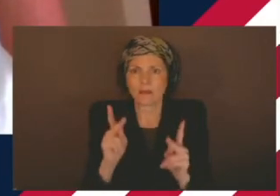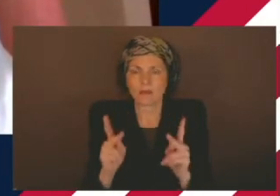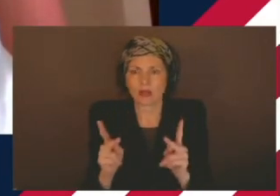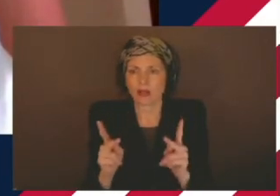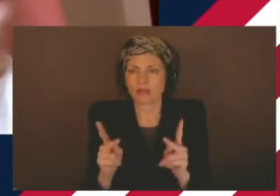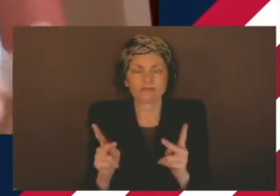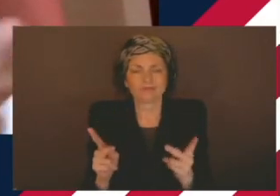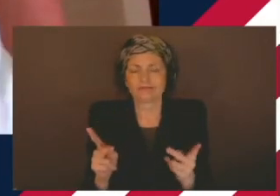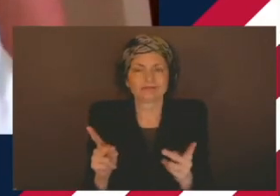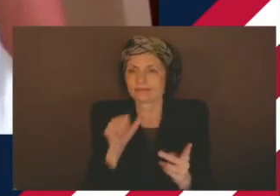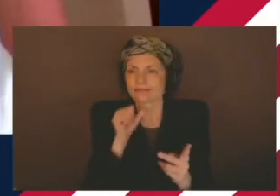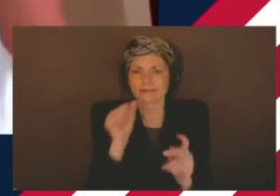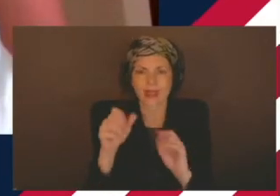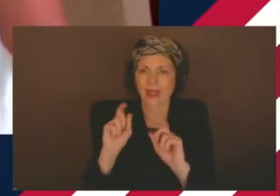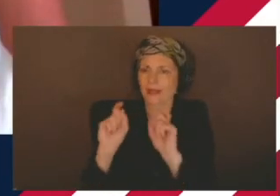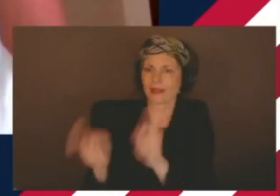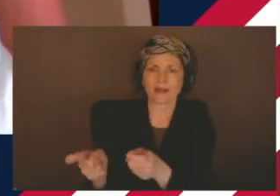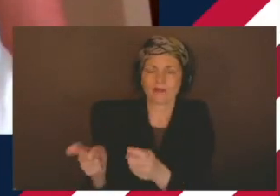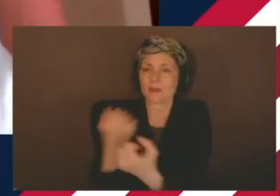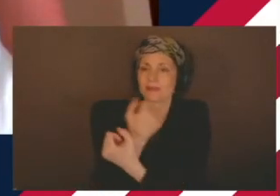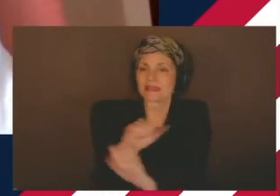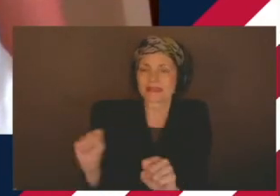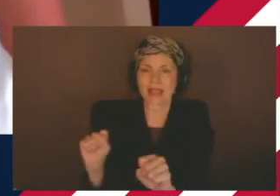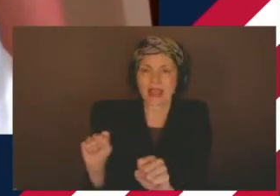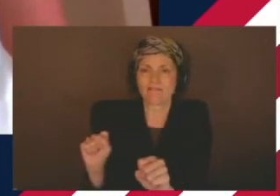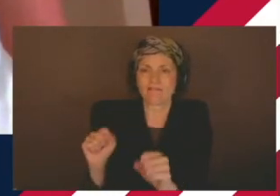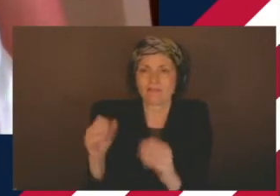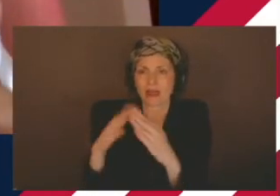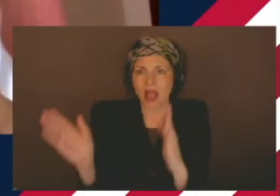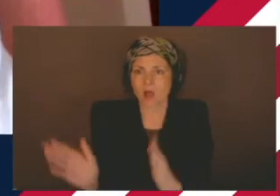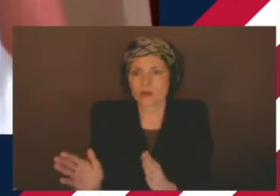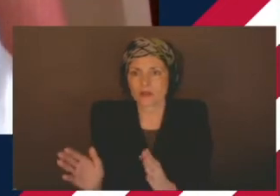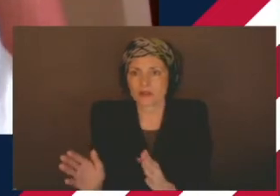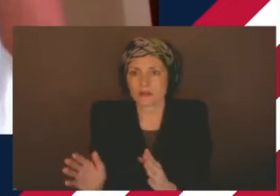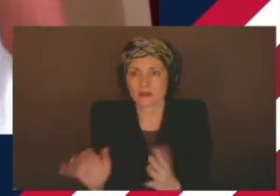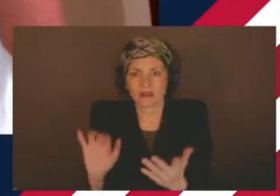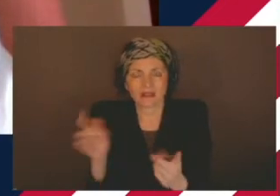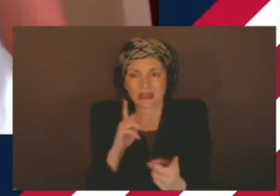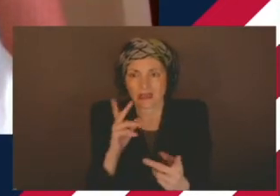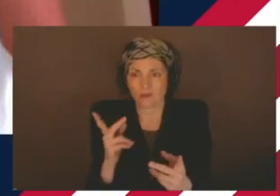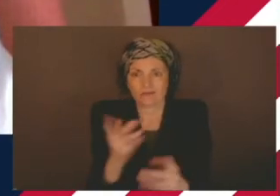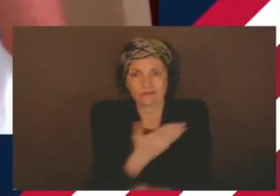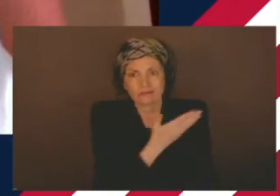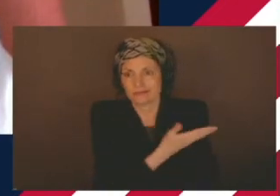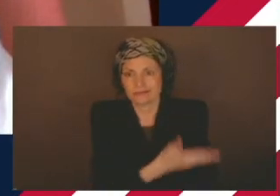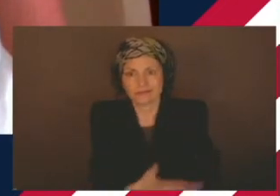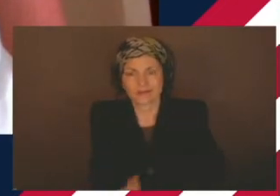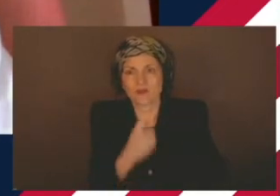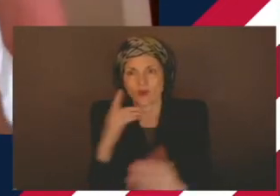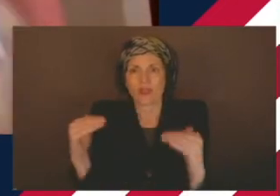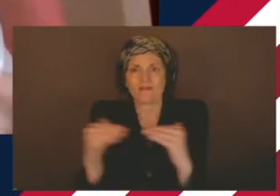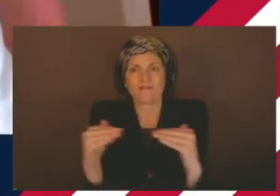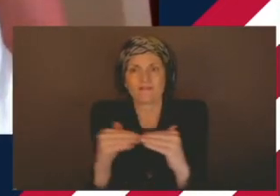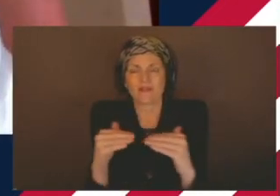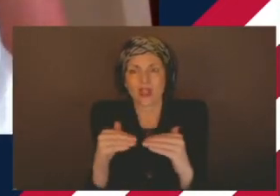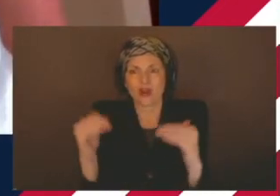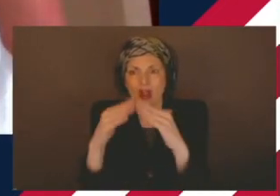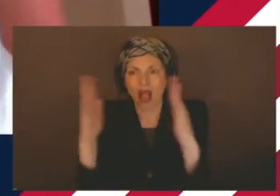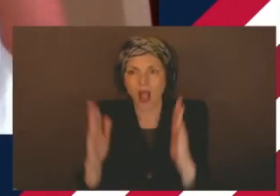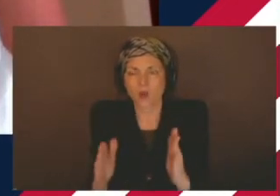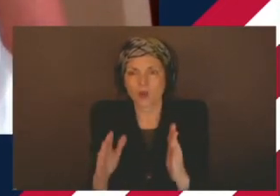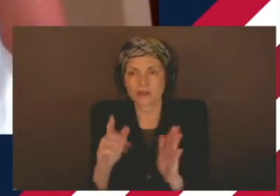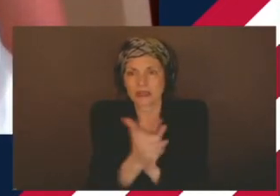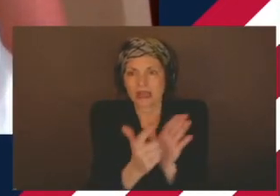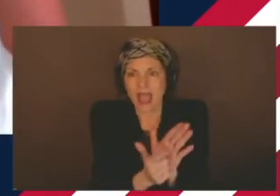housing, like a proposed rollback of the affirmatively furthering fair housing provision of the Fair Housing Act, and the resulting harmful